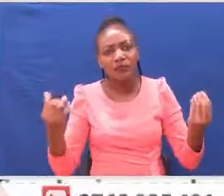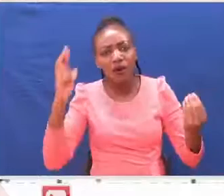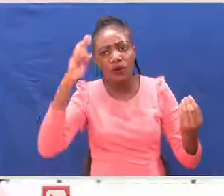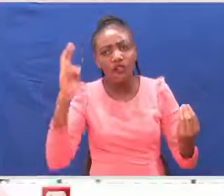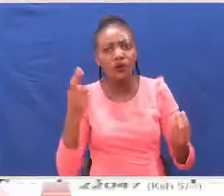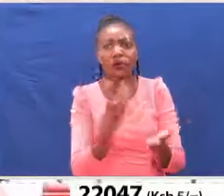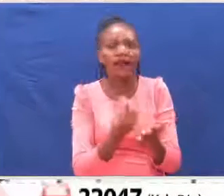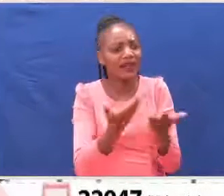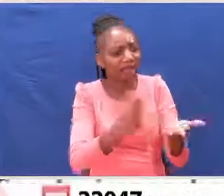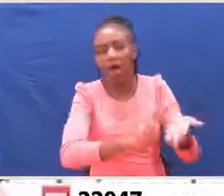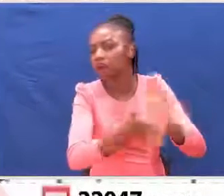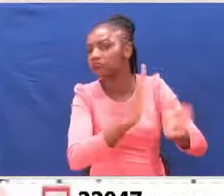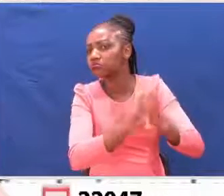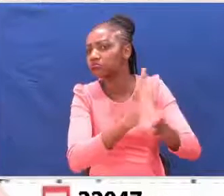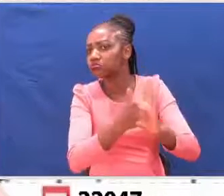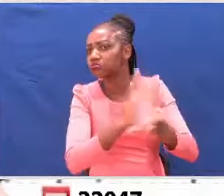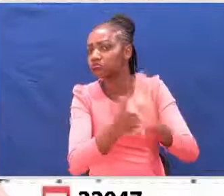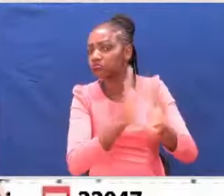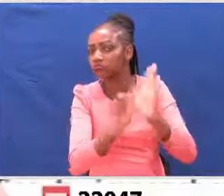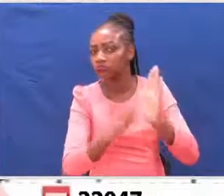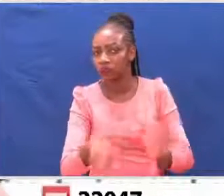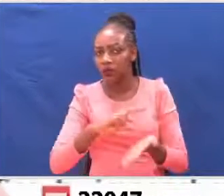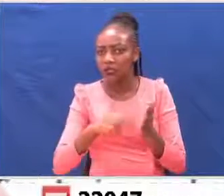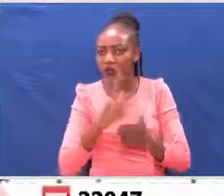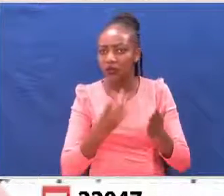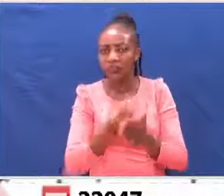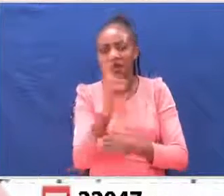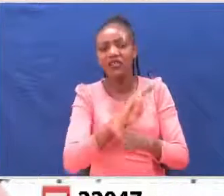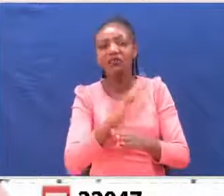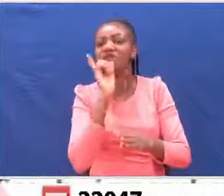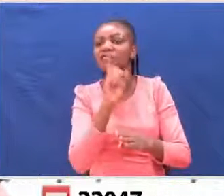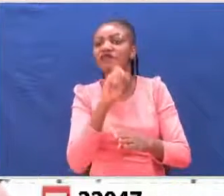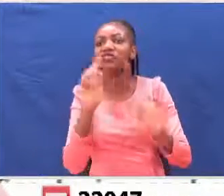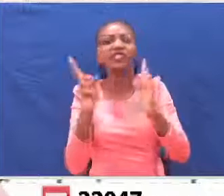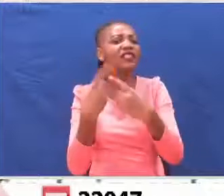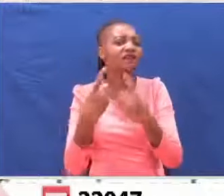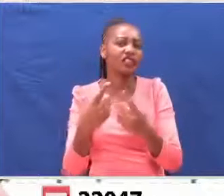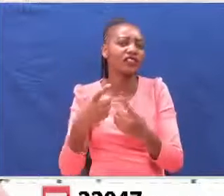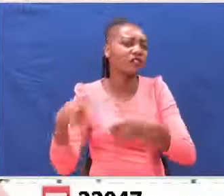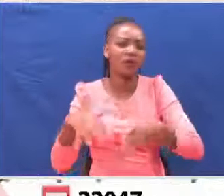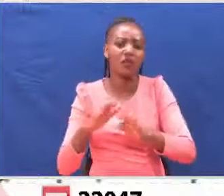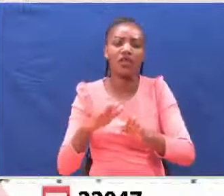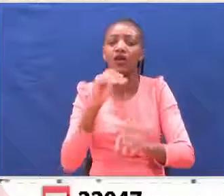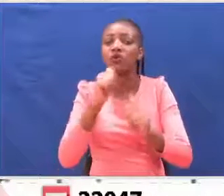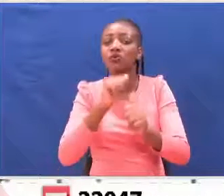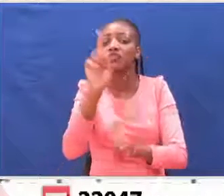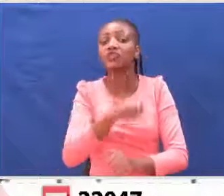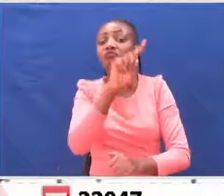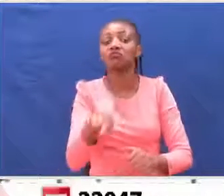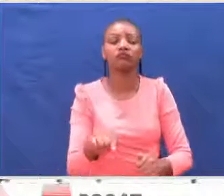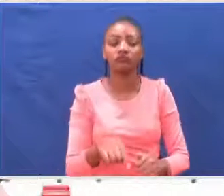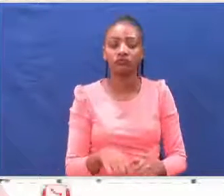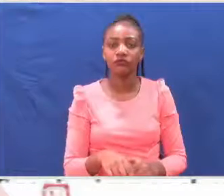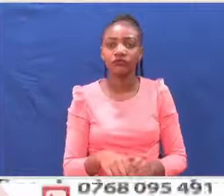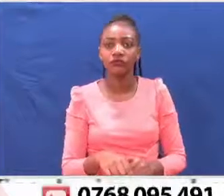not there. It had long gone and long been utilized illegally. An